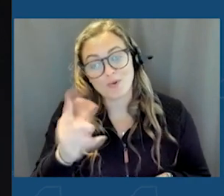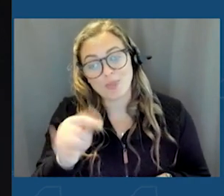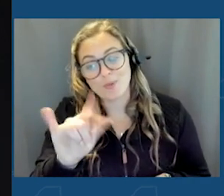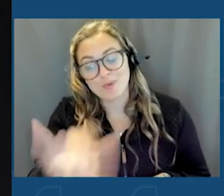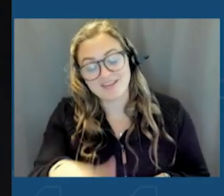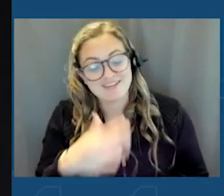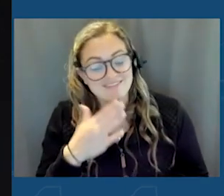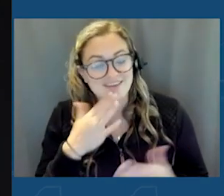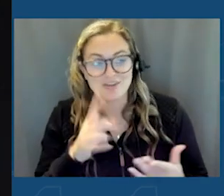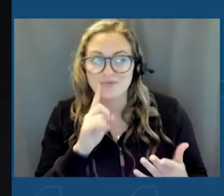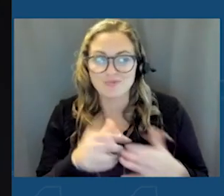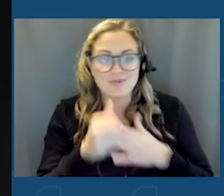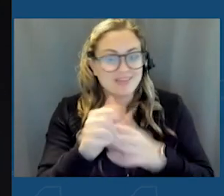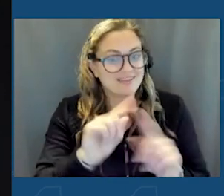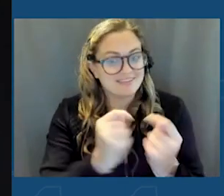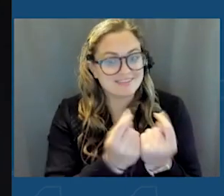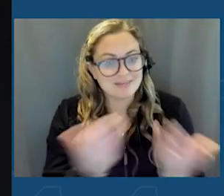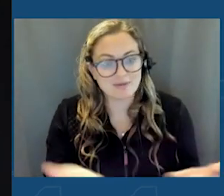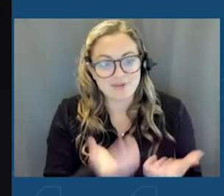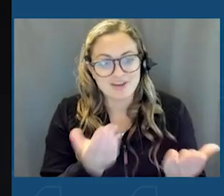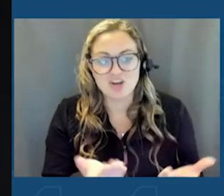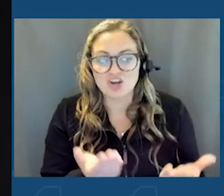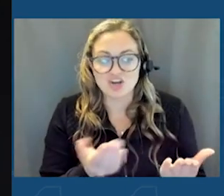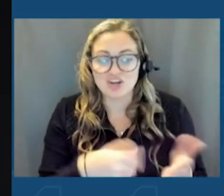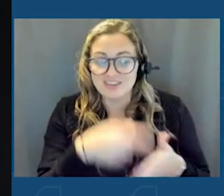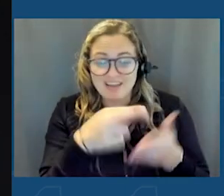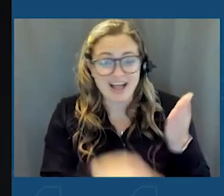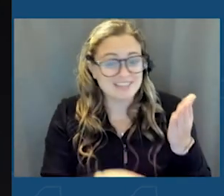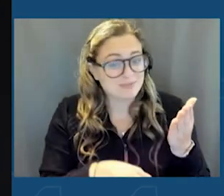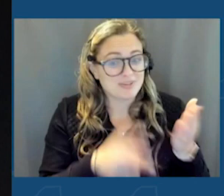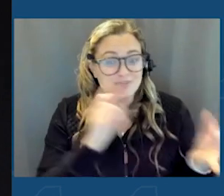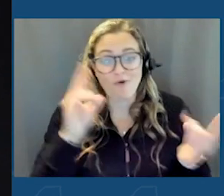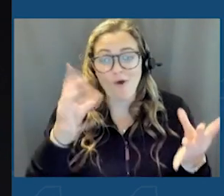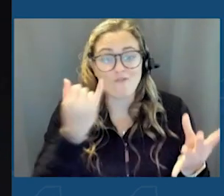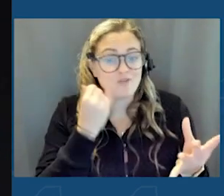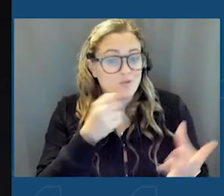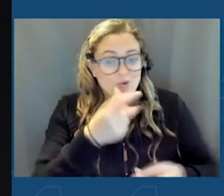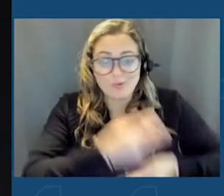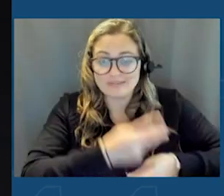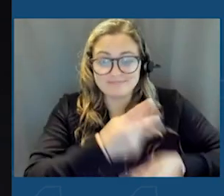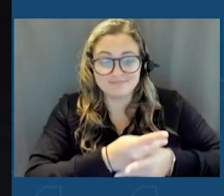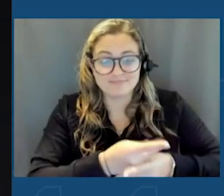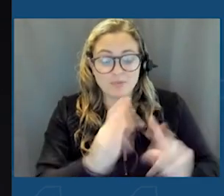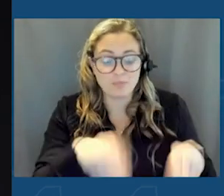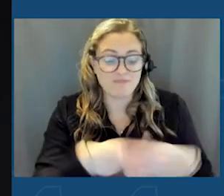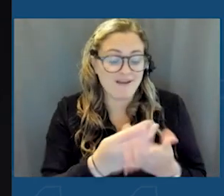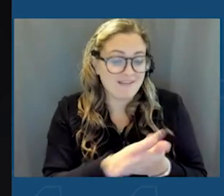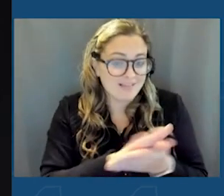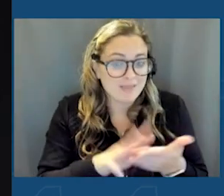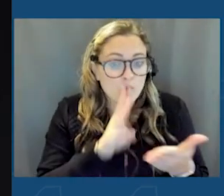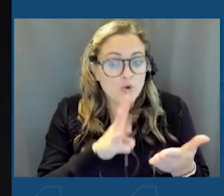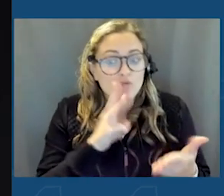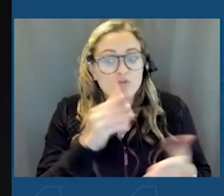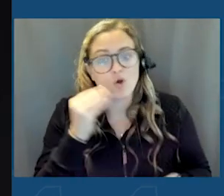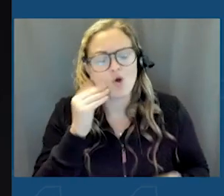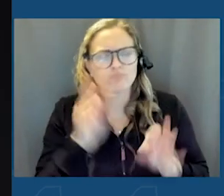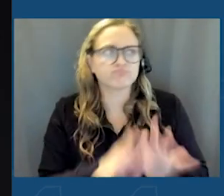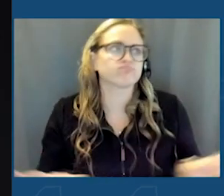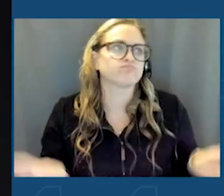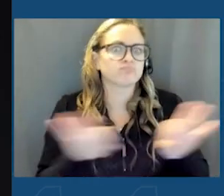that we do it right, because the consequences are devastating if we don't, and providing clean water for our homes is so critically